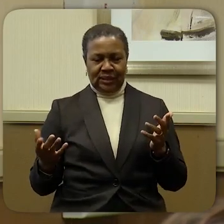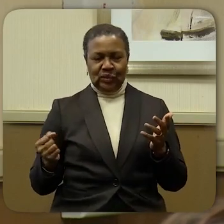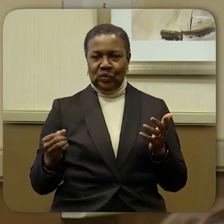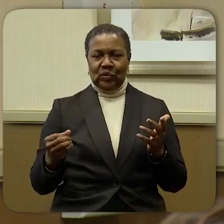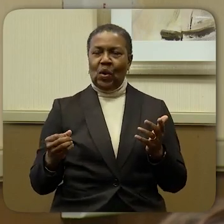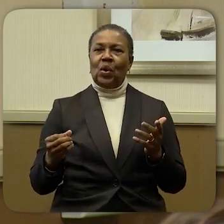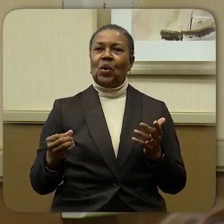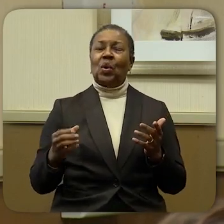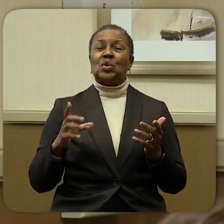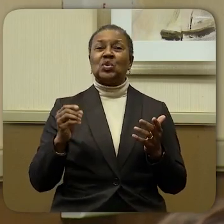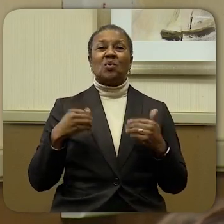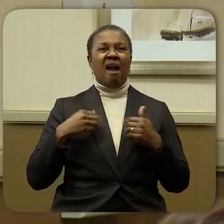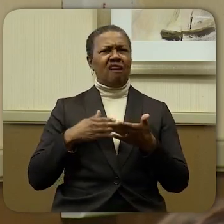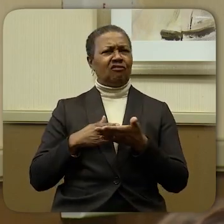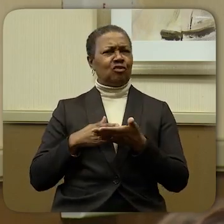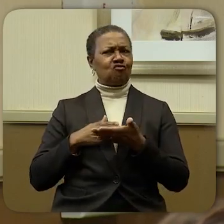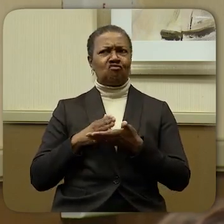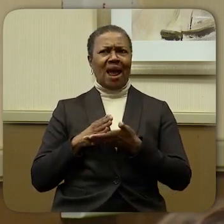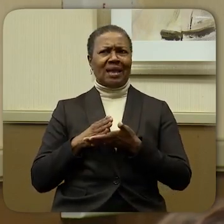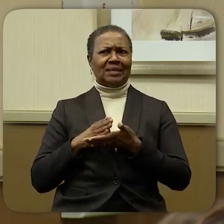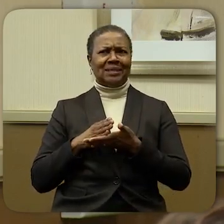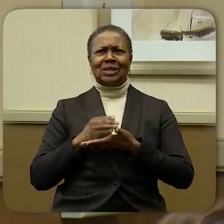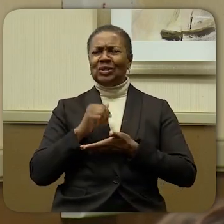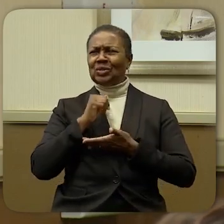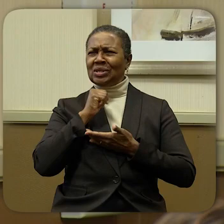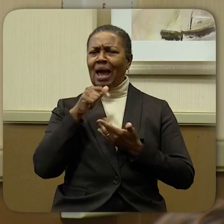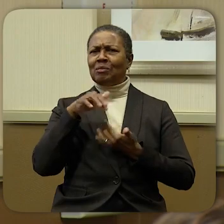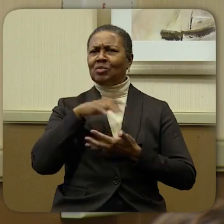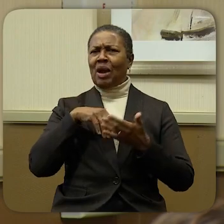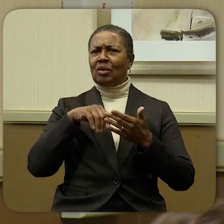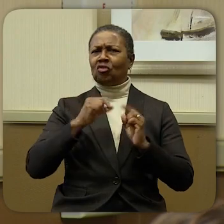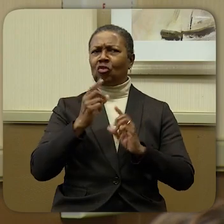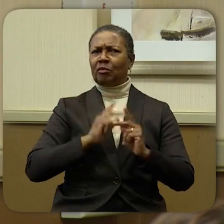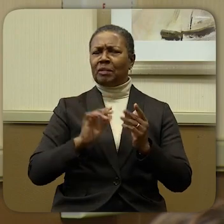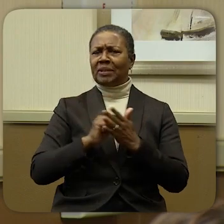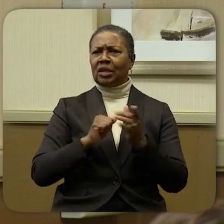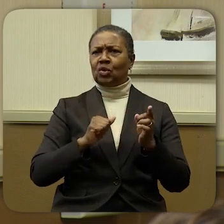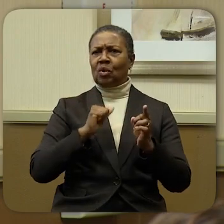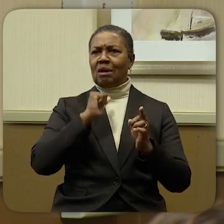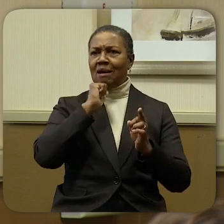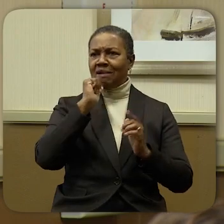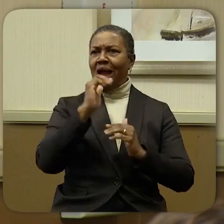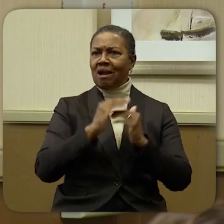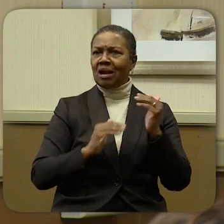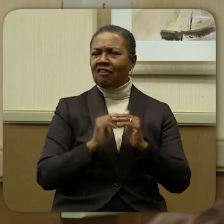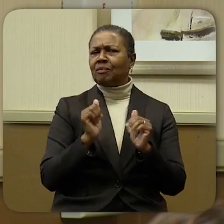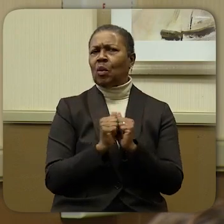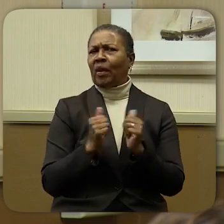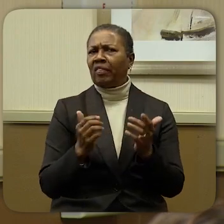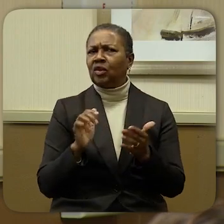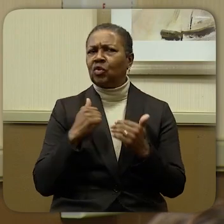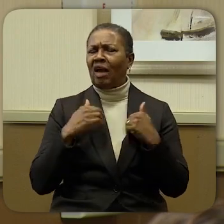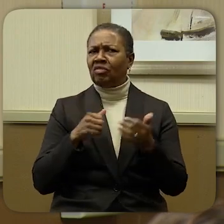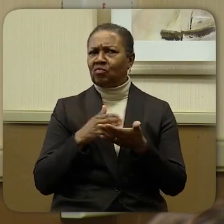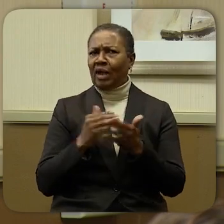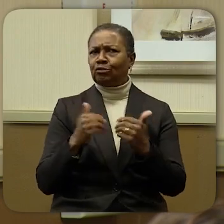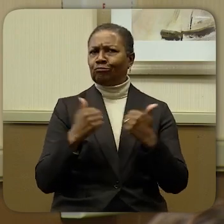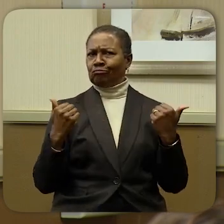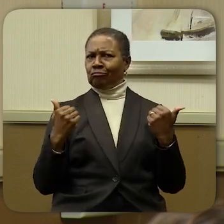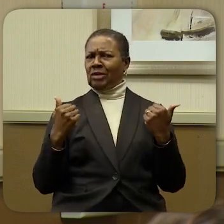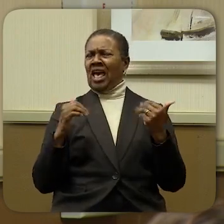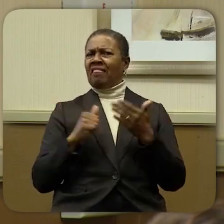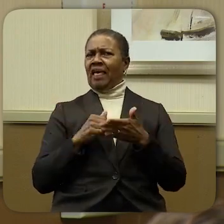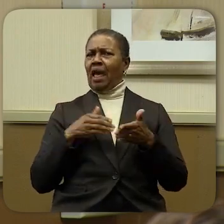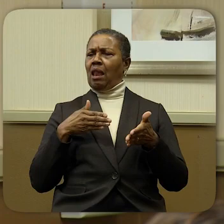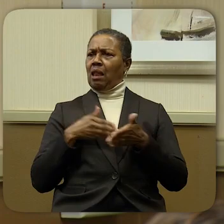do you have the right to not be around a group of people that you're uncomfortable around, right? And the lawsuit